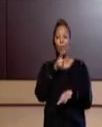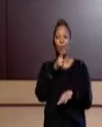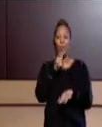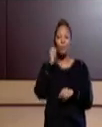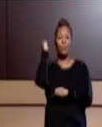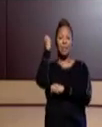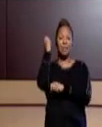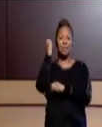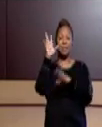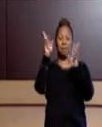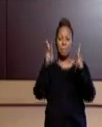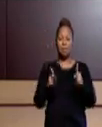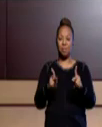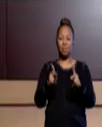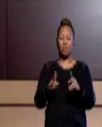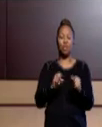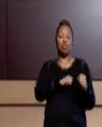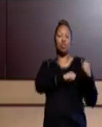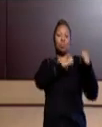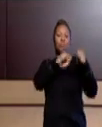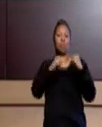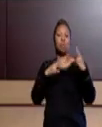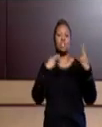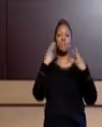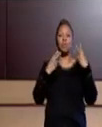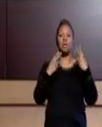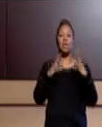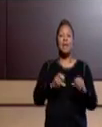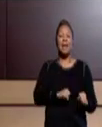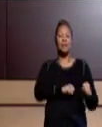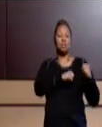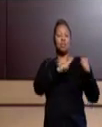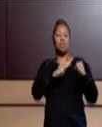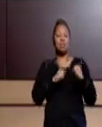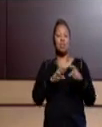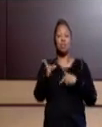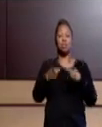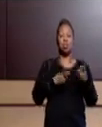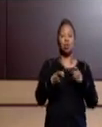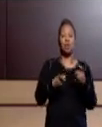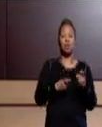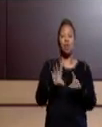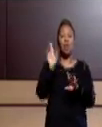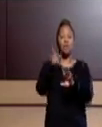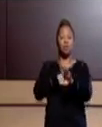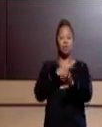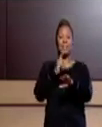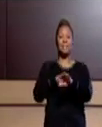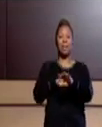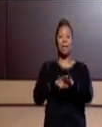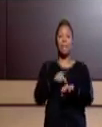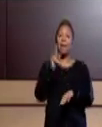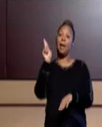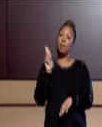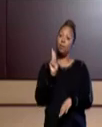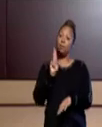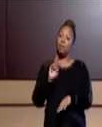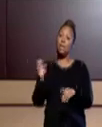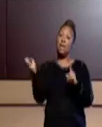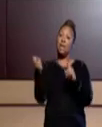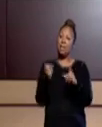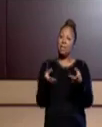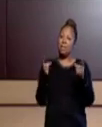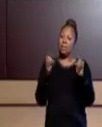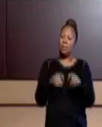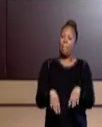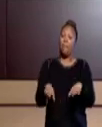The person with the strongest voice. The person who has the strongest hold over you for the longest period of time. And usually that's the wounded child